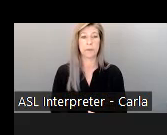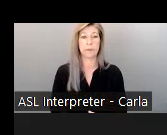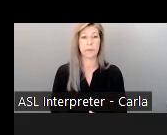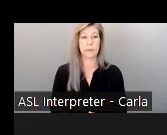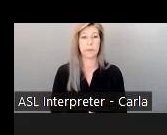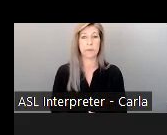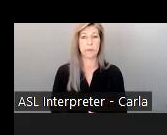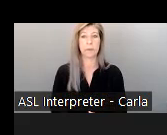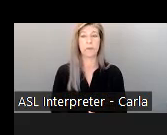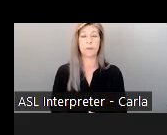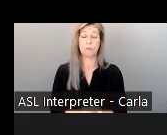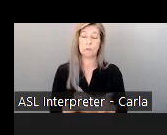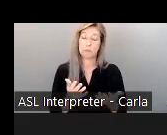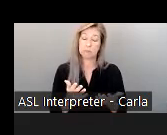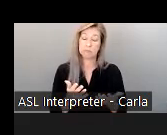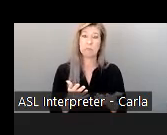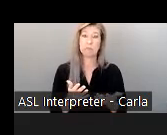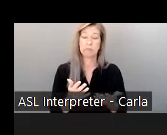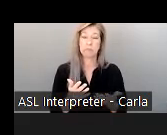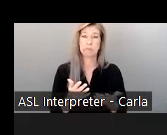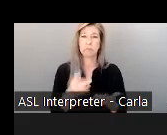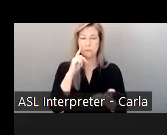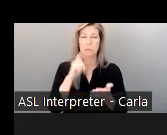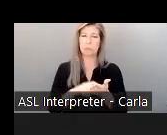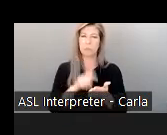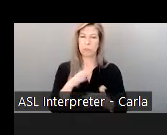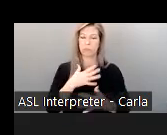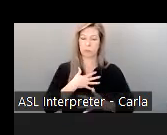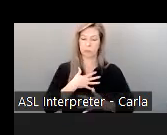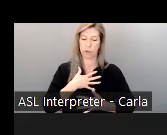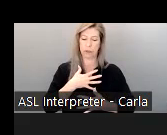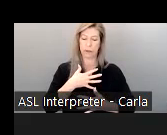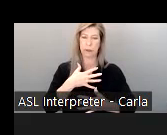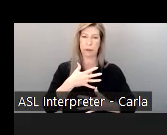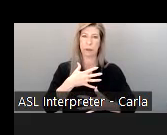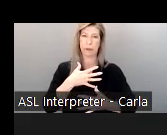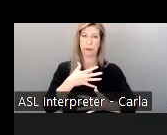And this is where you might want to notice the rise and fall of your breath.